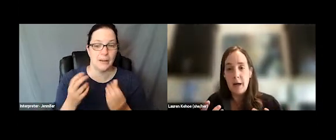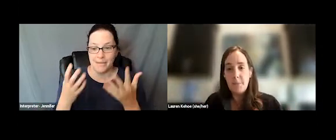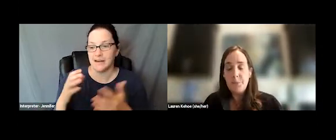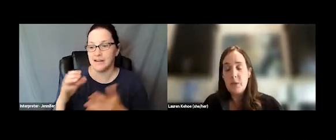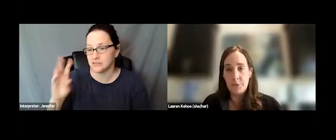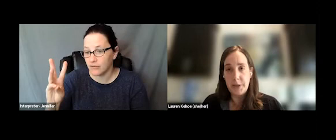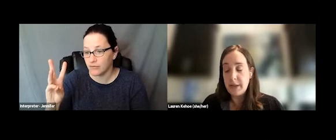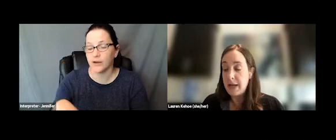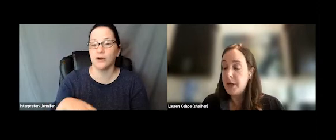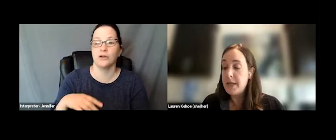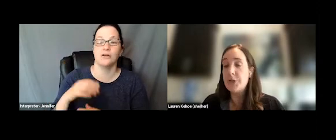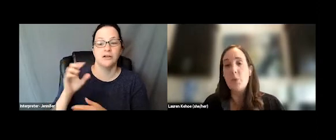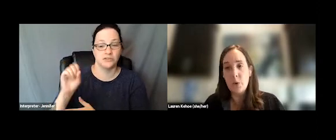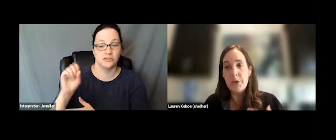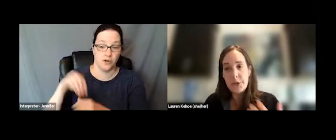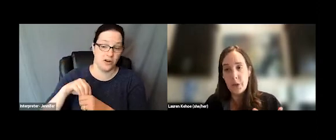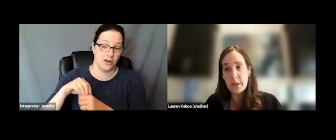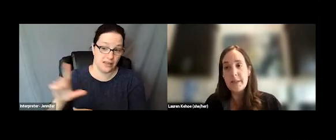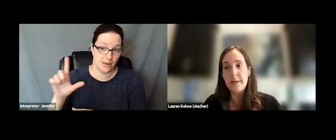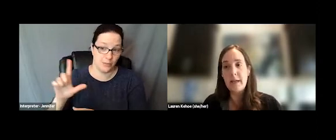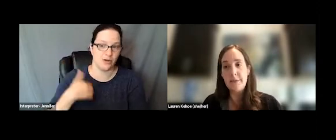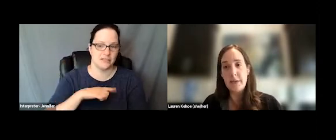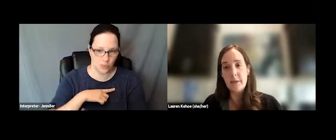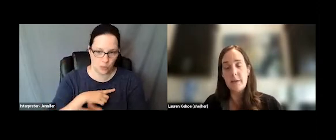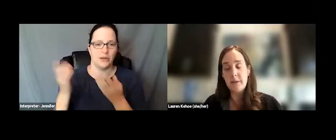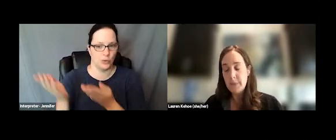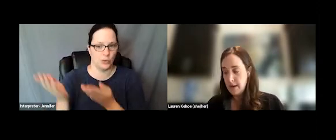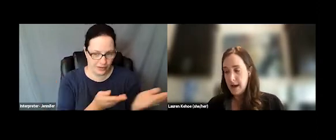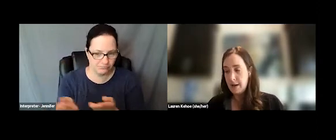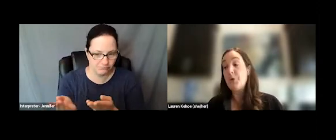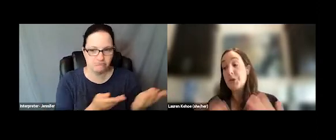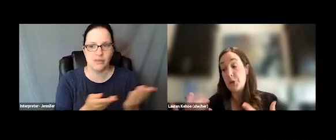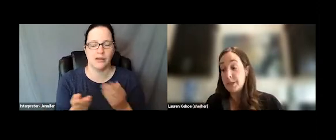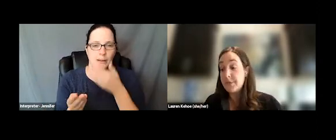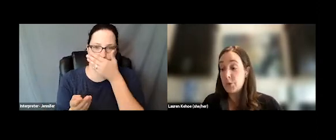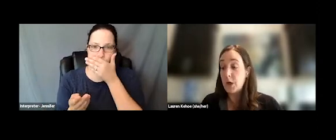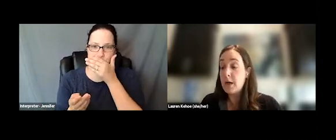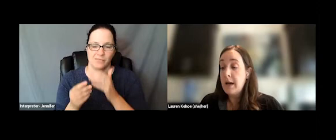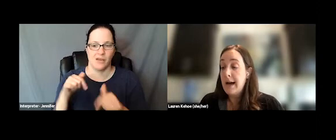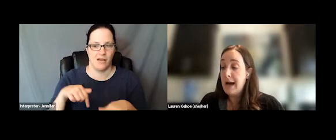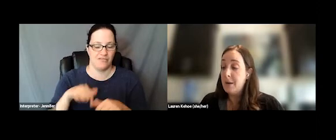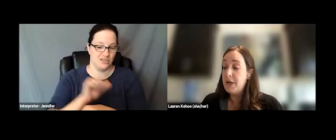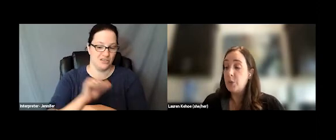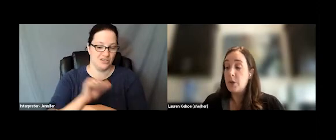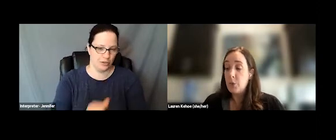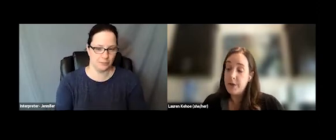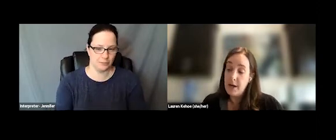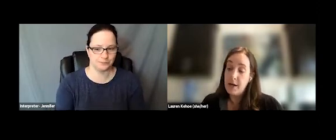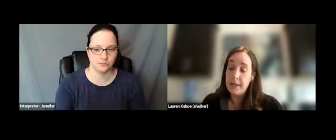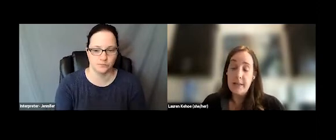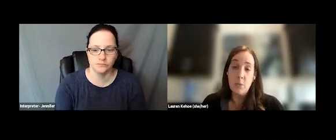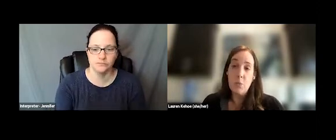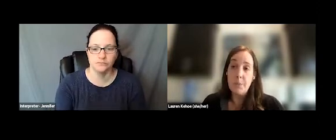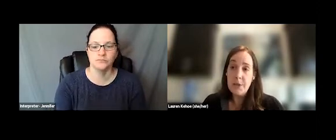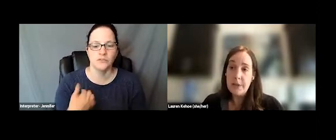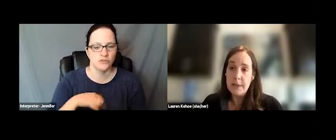software in the library, and so we were the stewards and kind of we were the stewards of this work. And so we worked with our